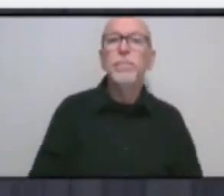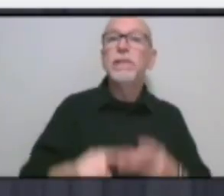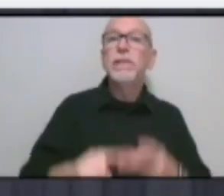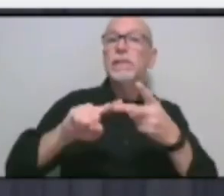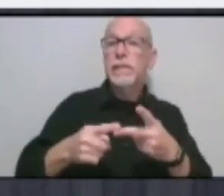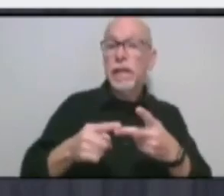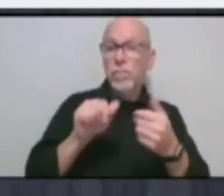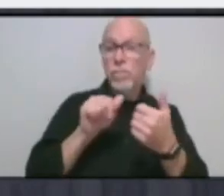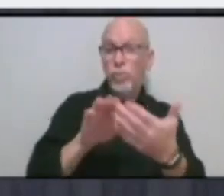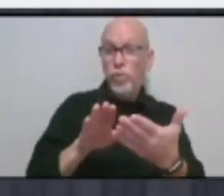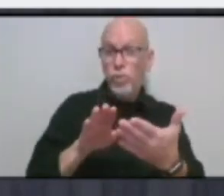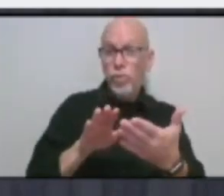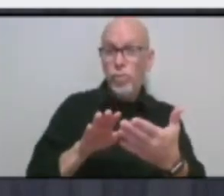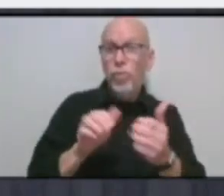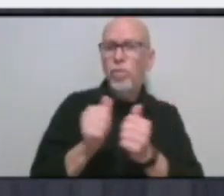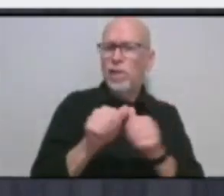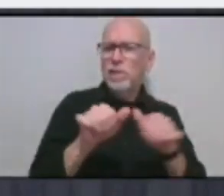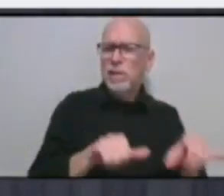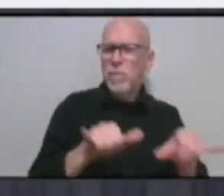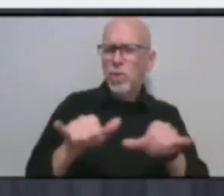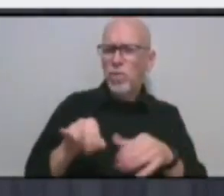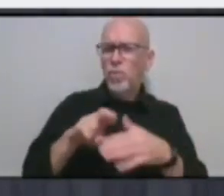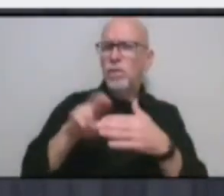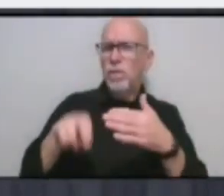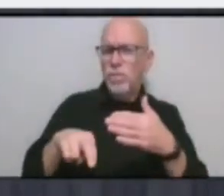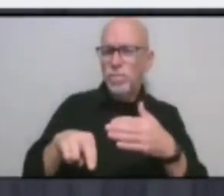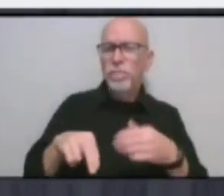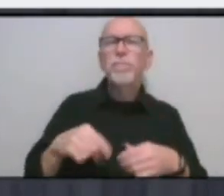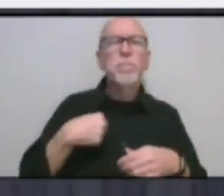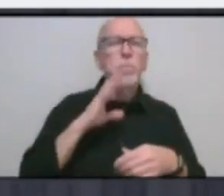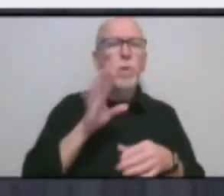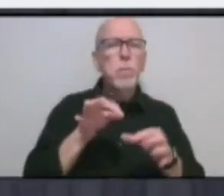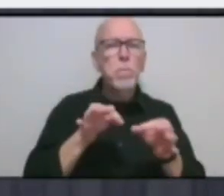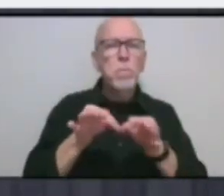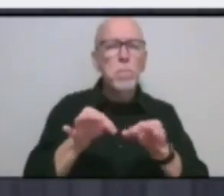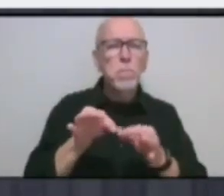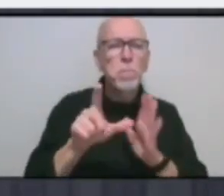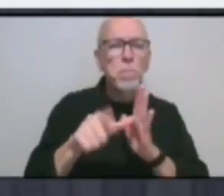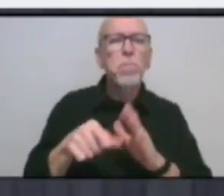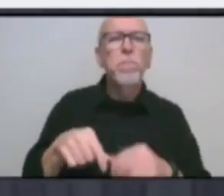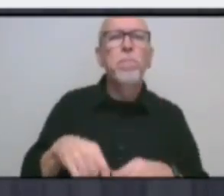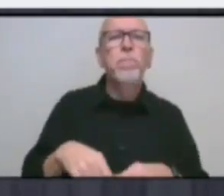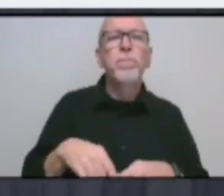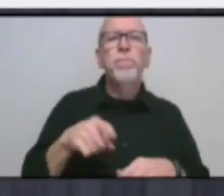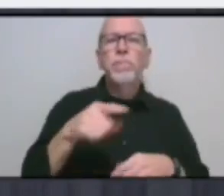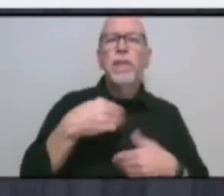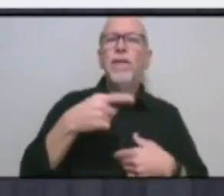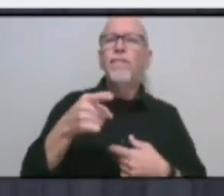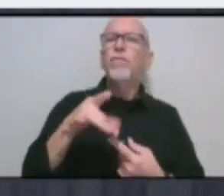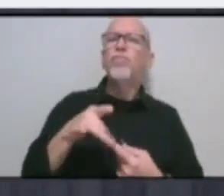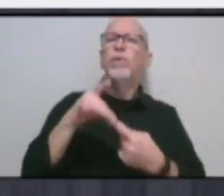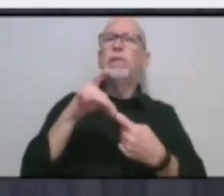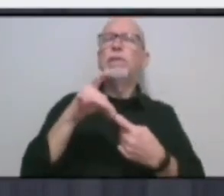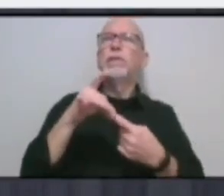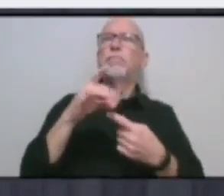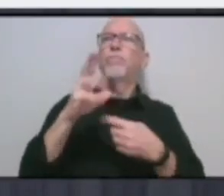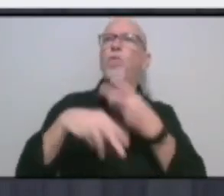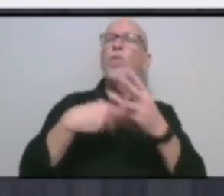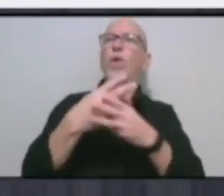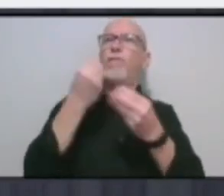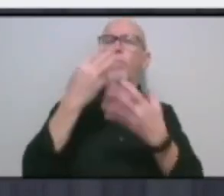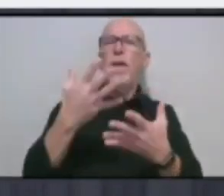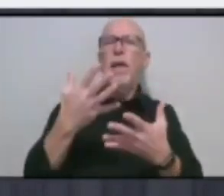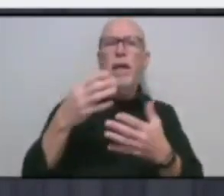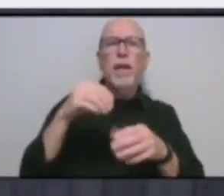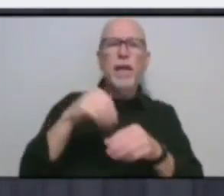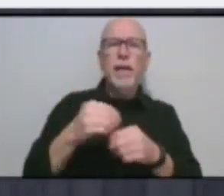which yielded very similar results that I will momentarily present, utilized unique in-the-world information generated in Wave 1